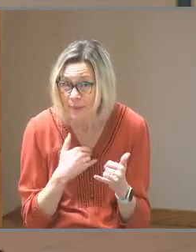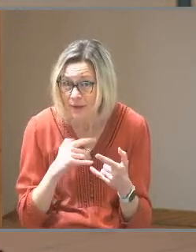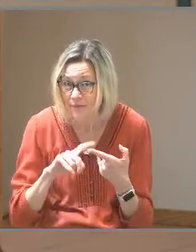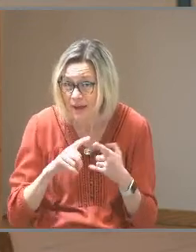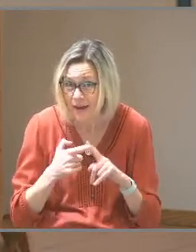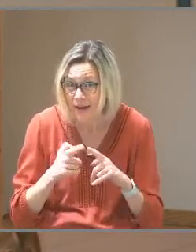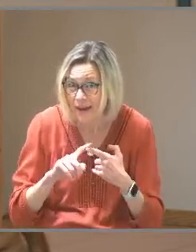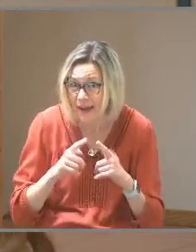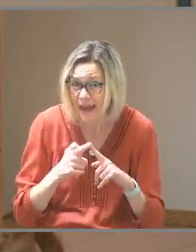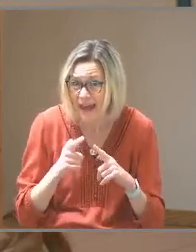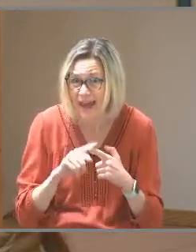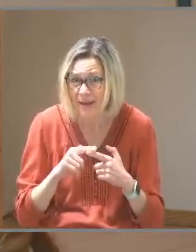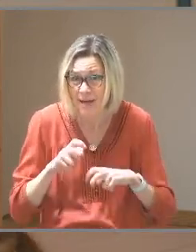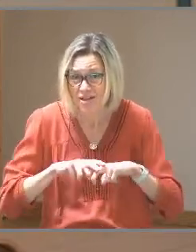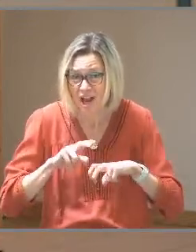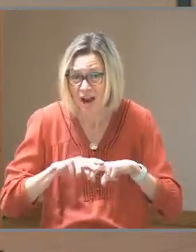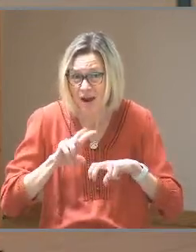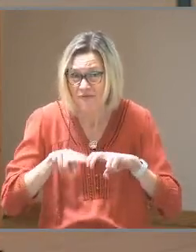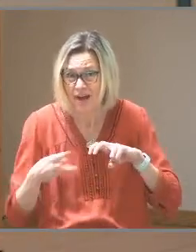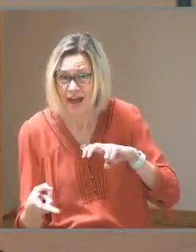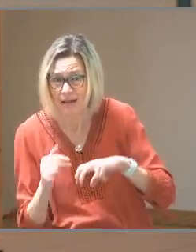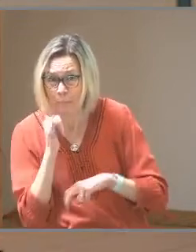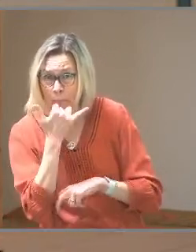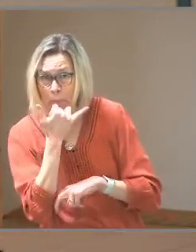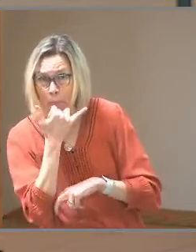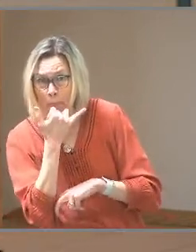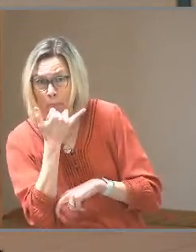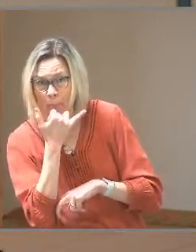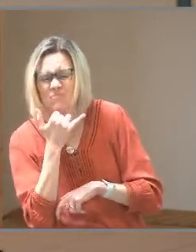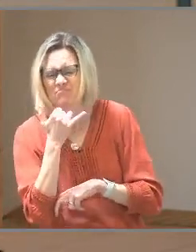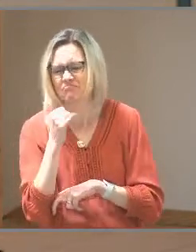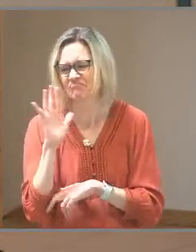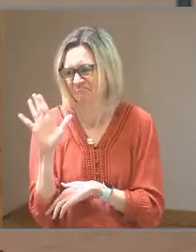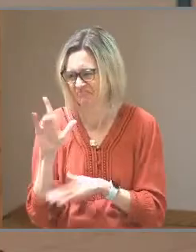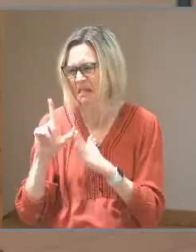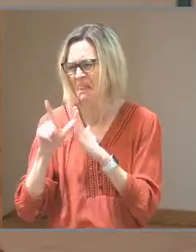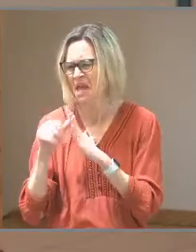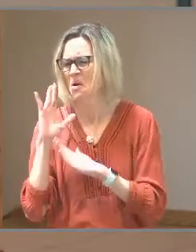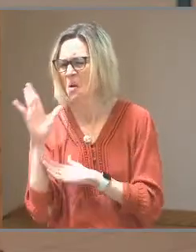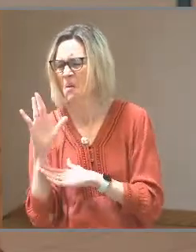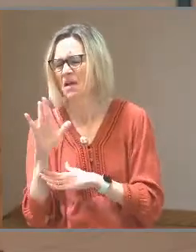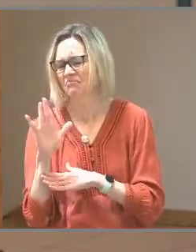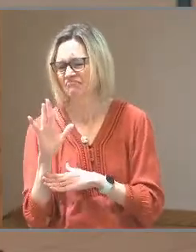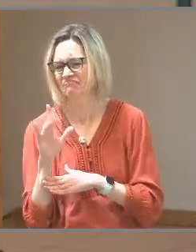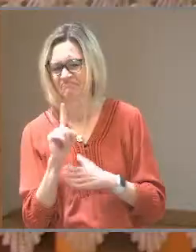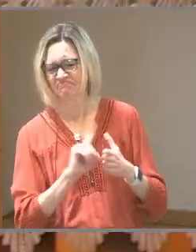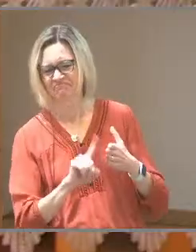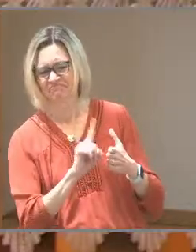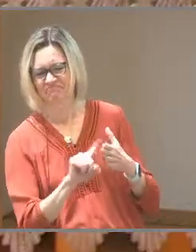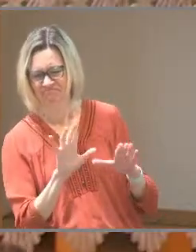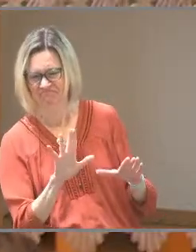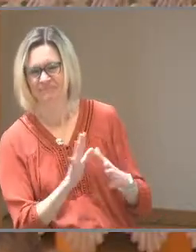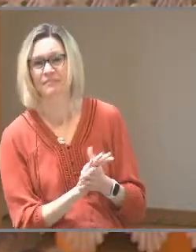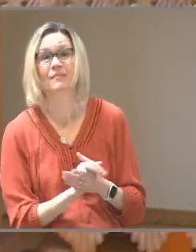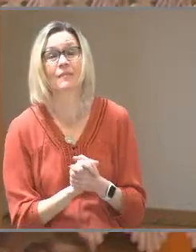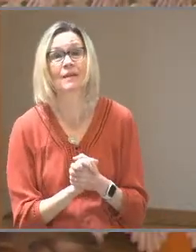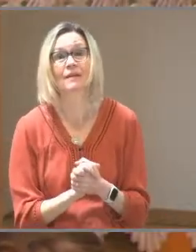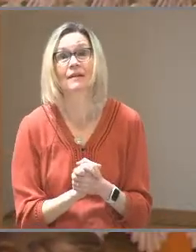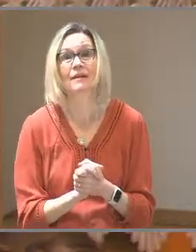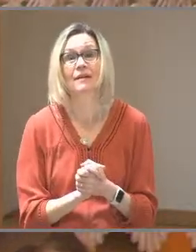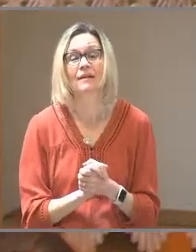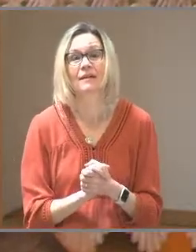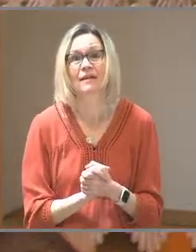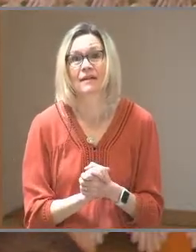When I look at my Play-Doh, I kind of fell off my chair. All right. So we will go to check that later, okay? Your Play-Doh. That's right. So that is what